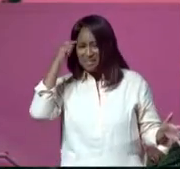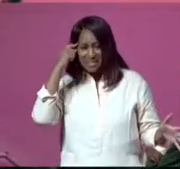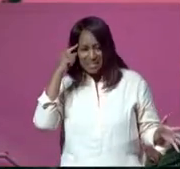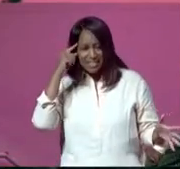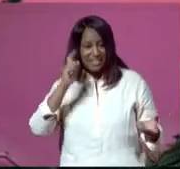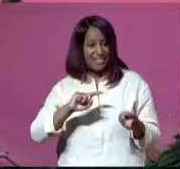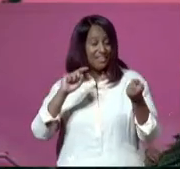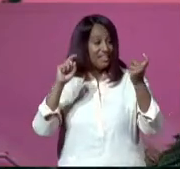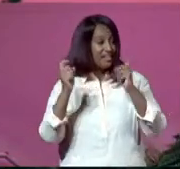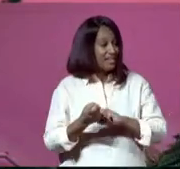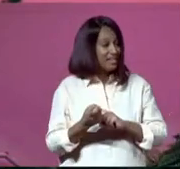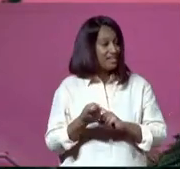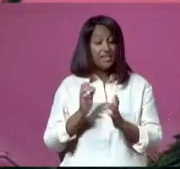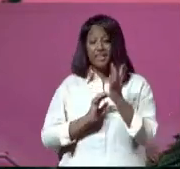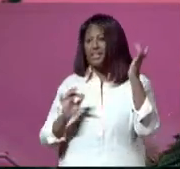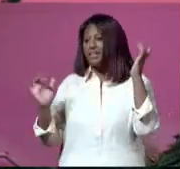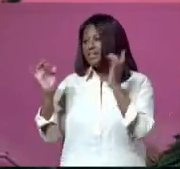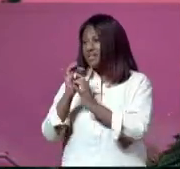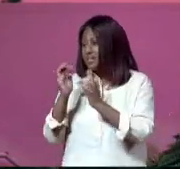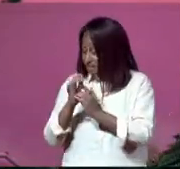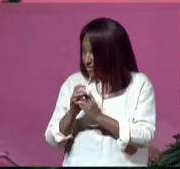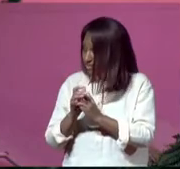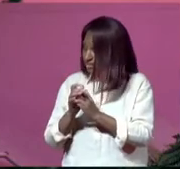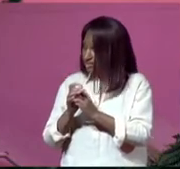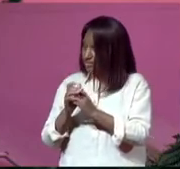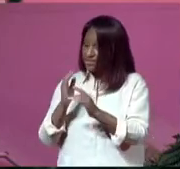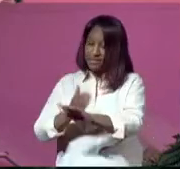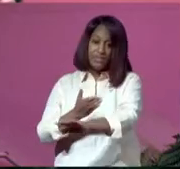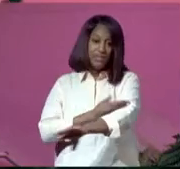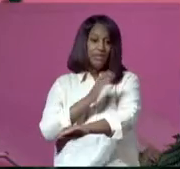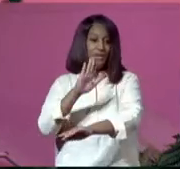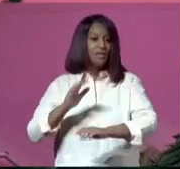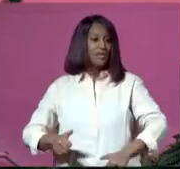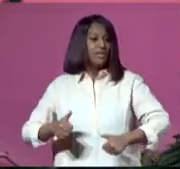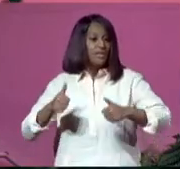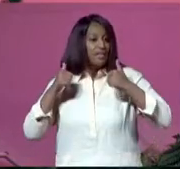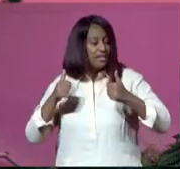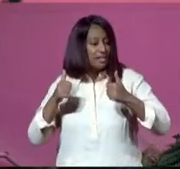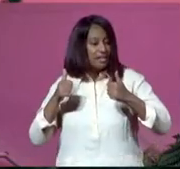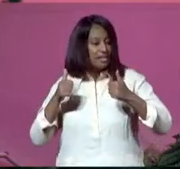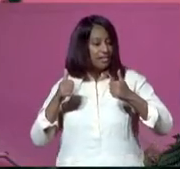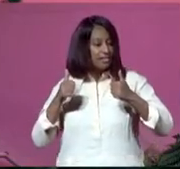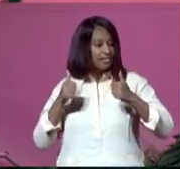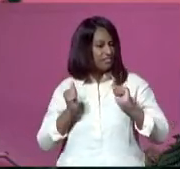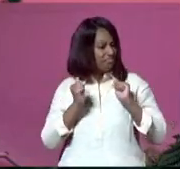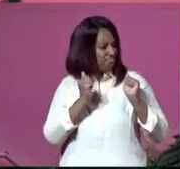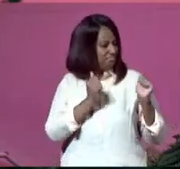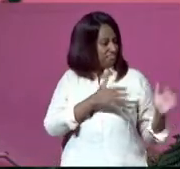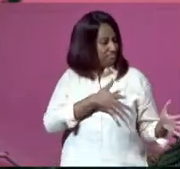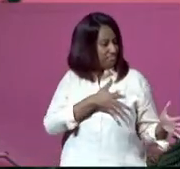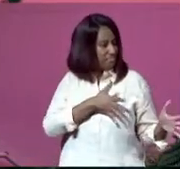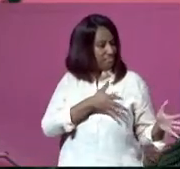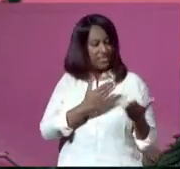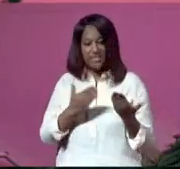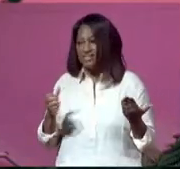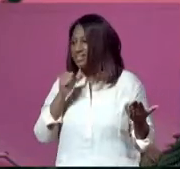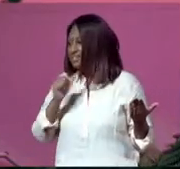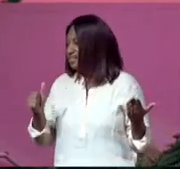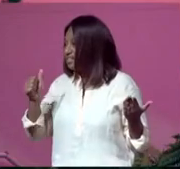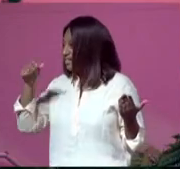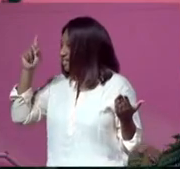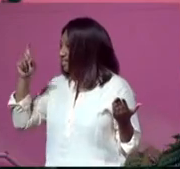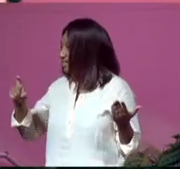Let me show you how Jesus gets you together so you can leave some stuff. Here's the first thing text teaches